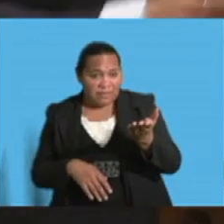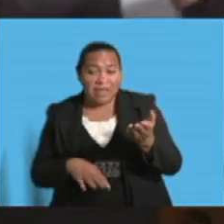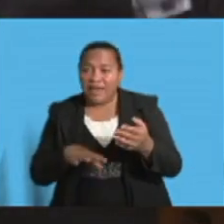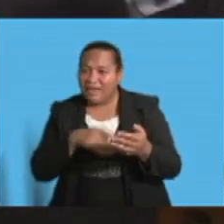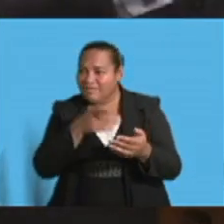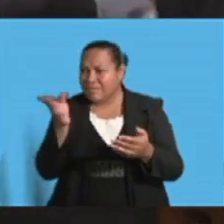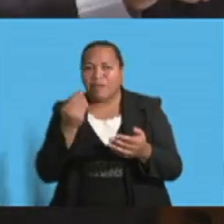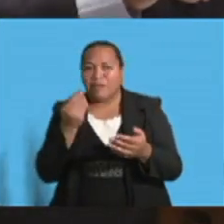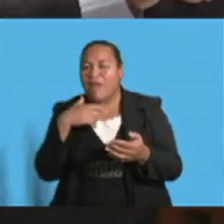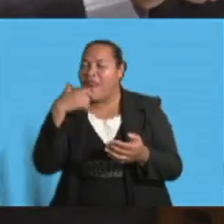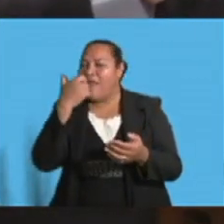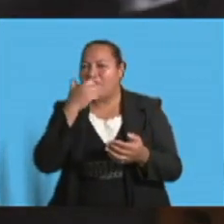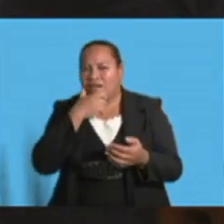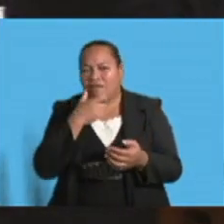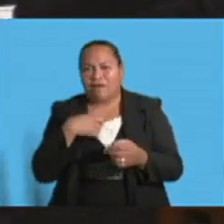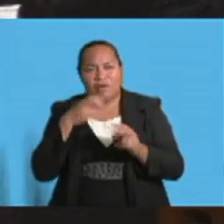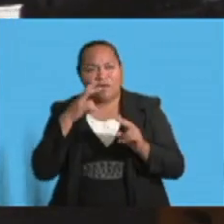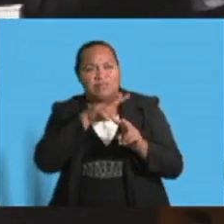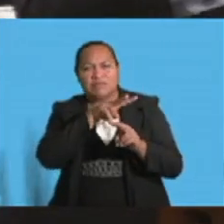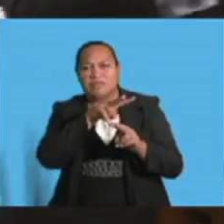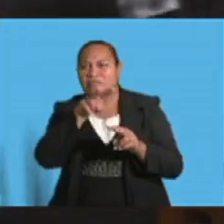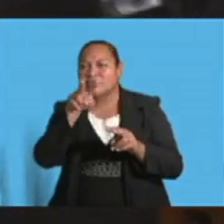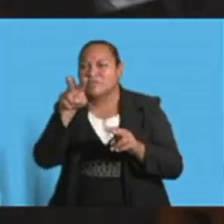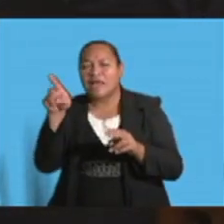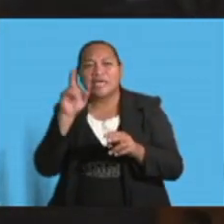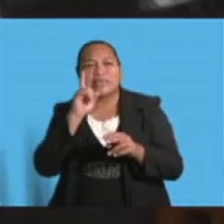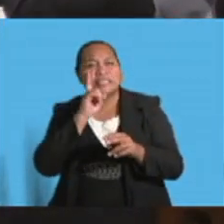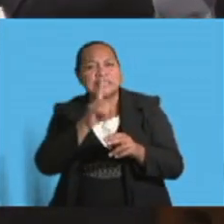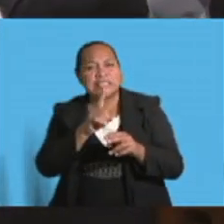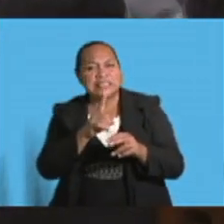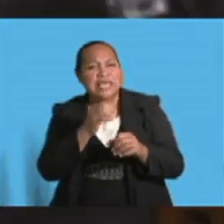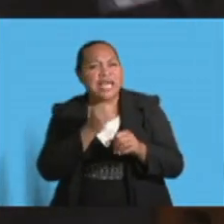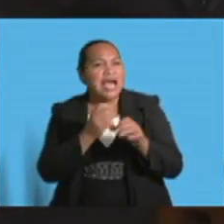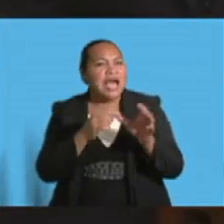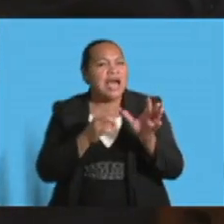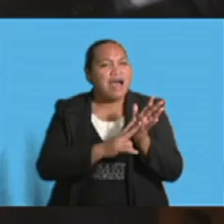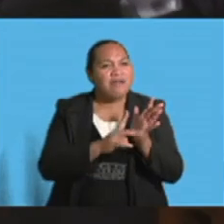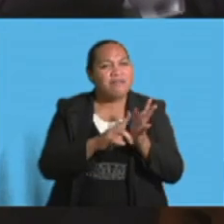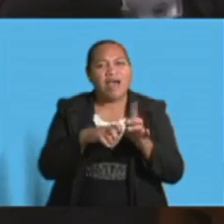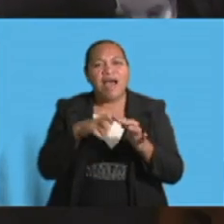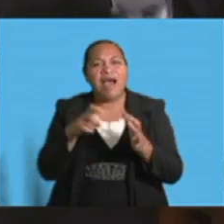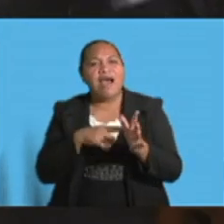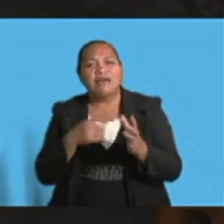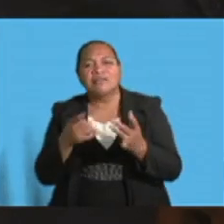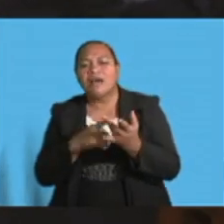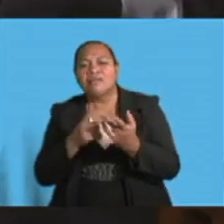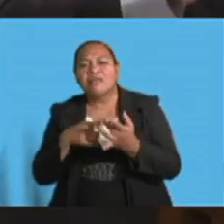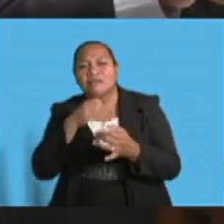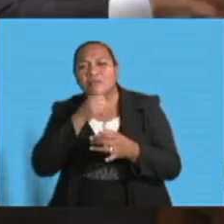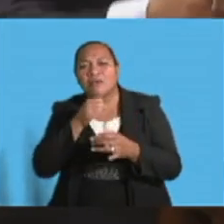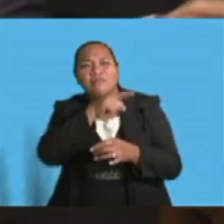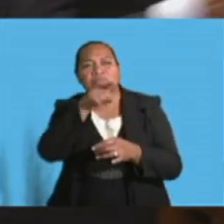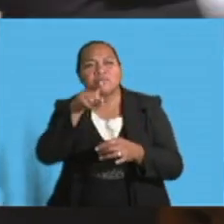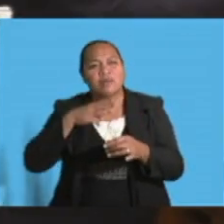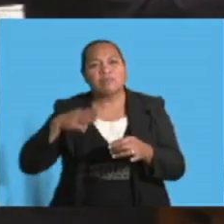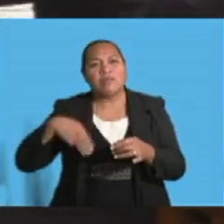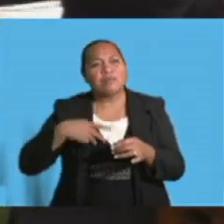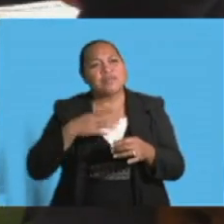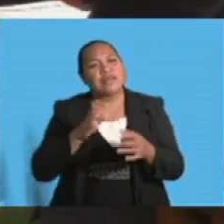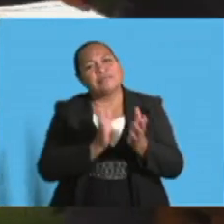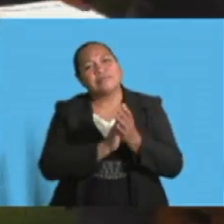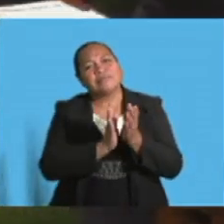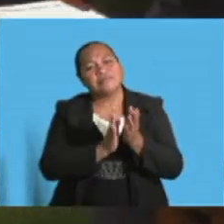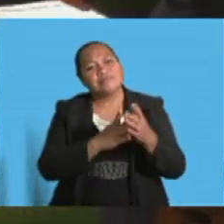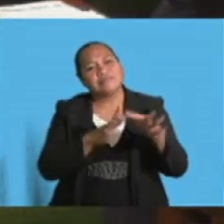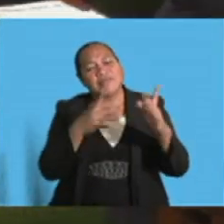love, I actually look around him, I see Honourable Gavoka, Honourable Lavere, Honourable Sultan Rondondro, Honourable Bandei, all sit around and